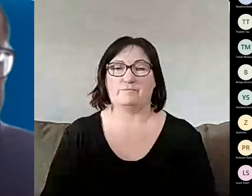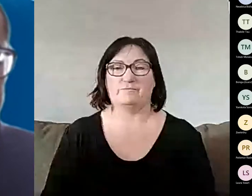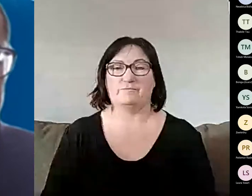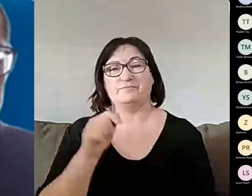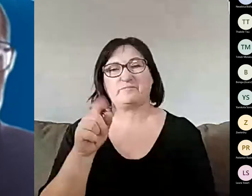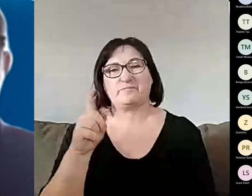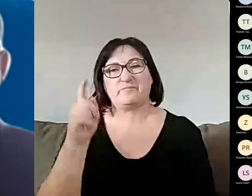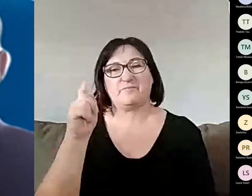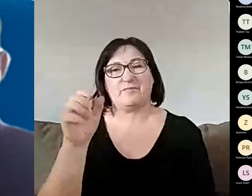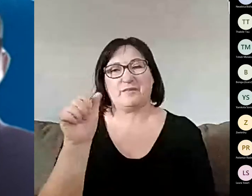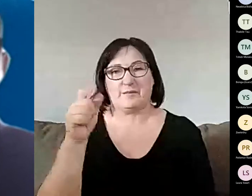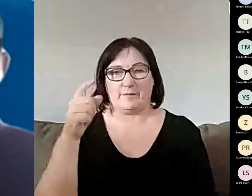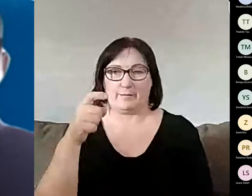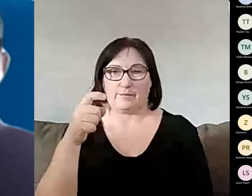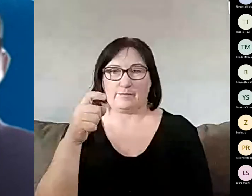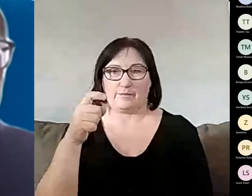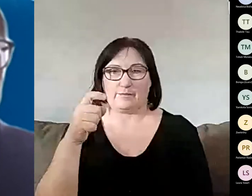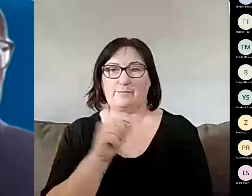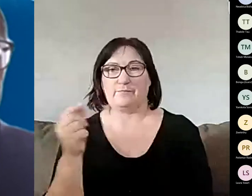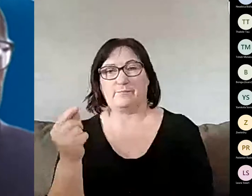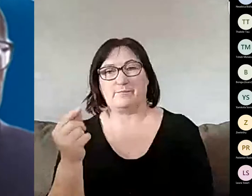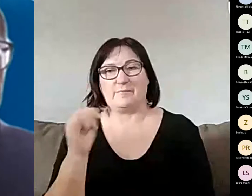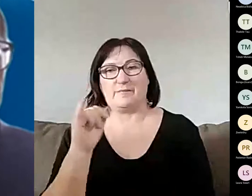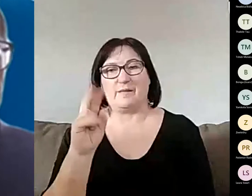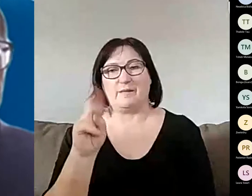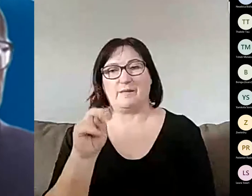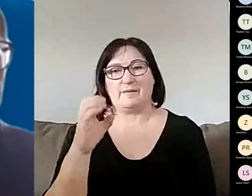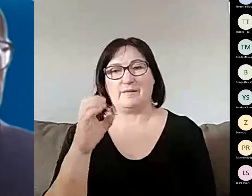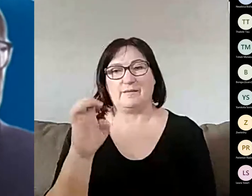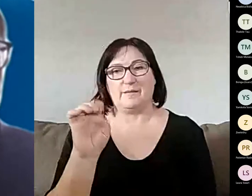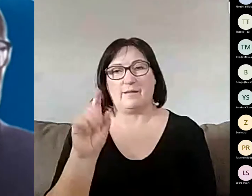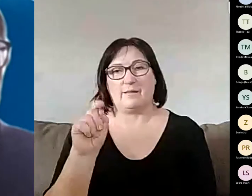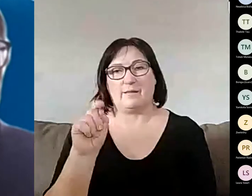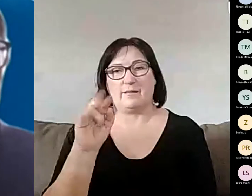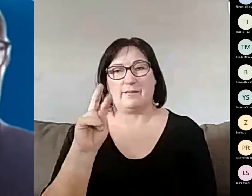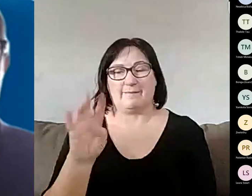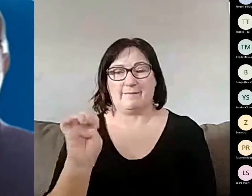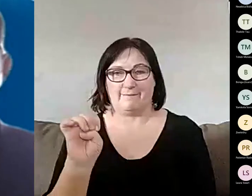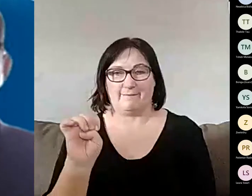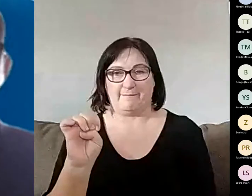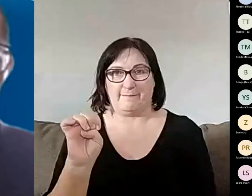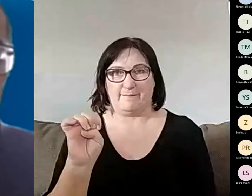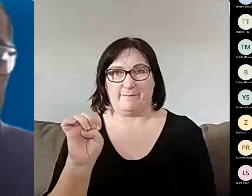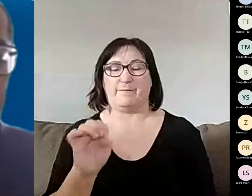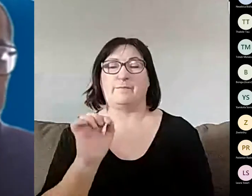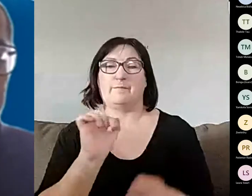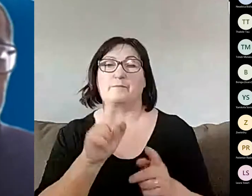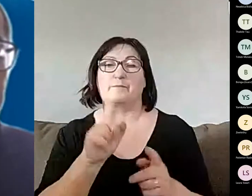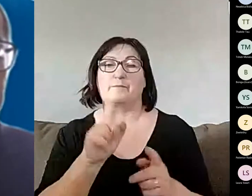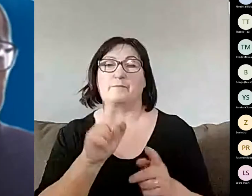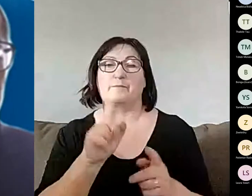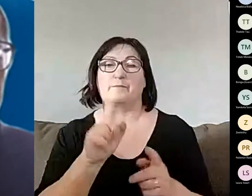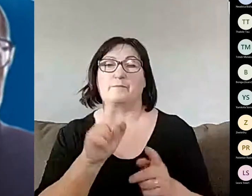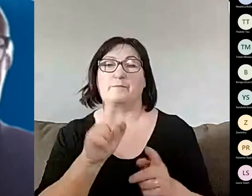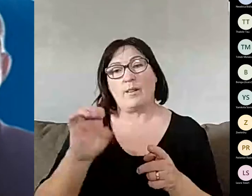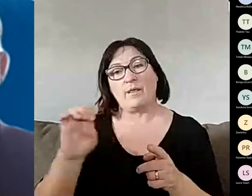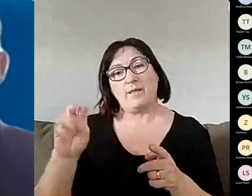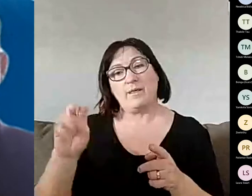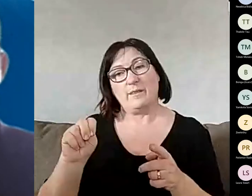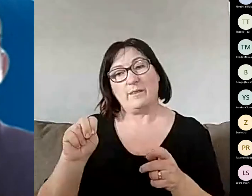businesses. Now, the presentation today will be done by Mr. Jolene Simon from SARS. Jolene is